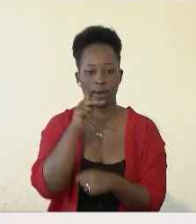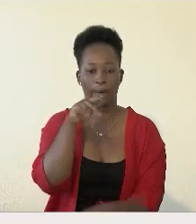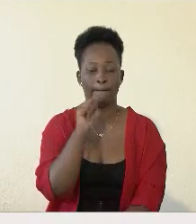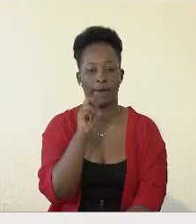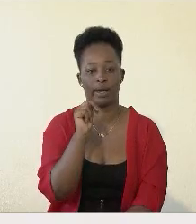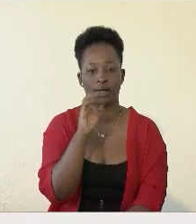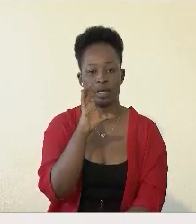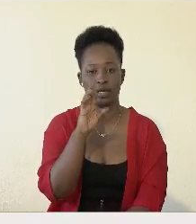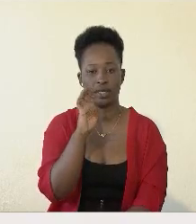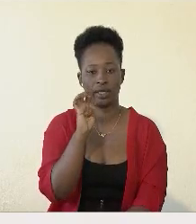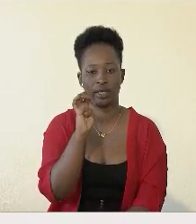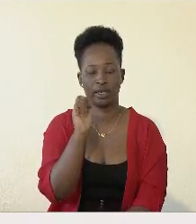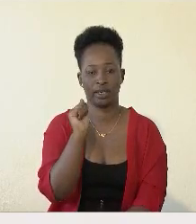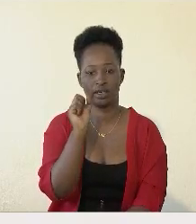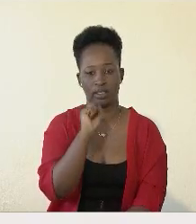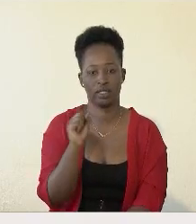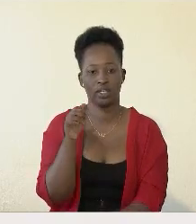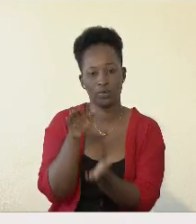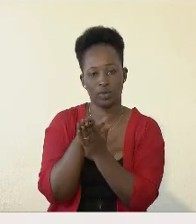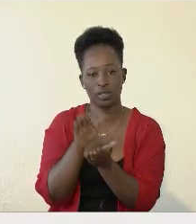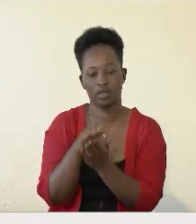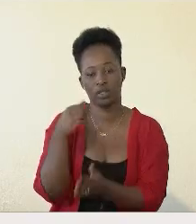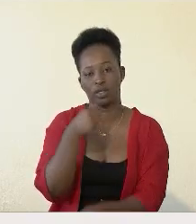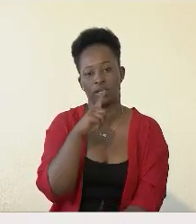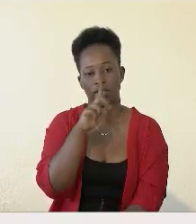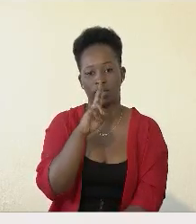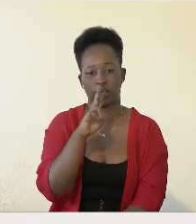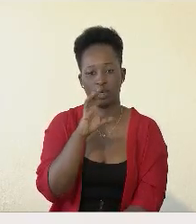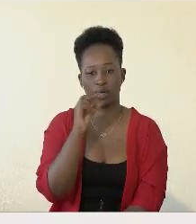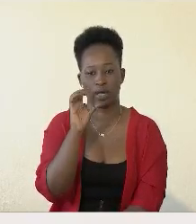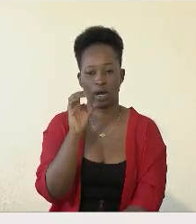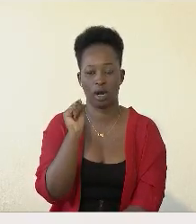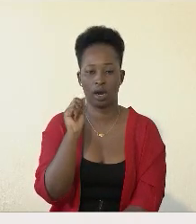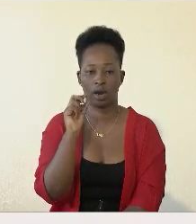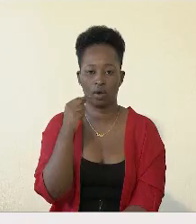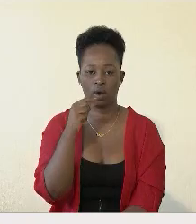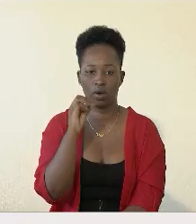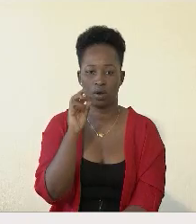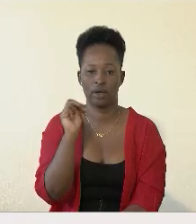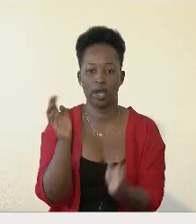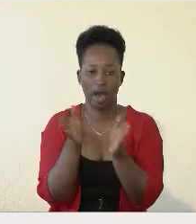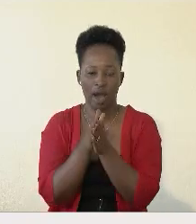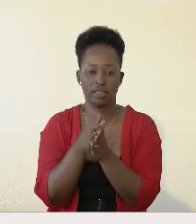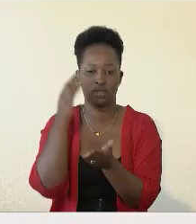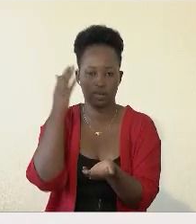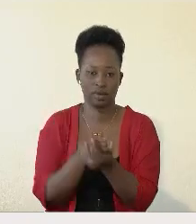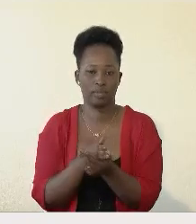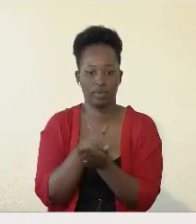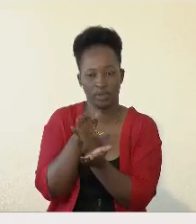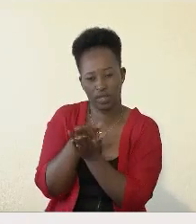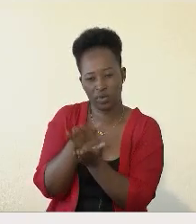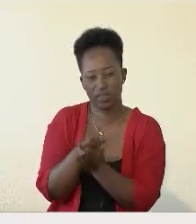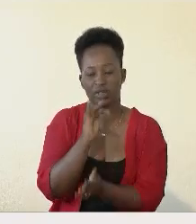secrete glycagon and stops the secretion of the insulin. Once the glucose level in the blood is very